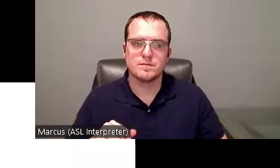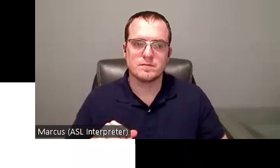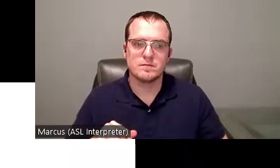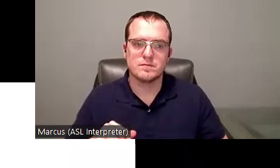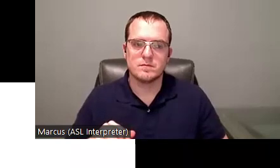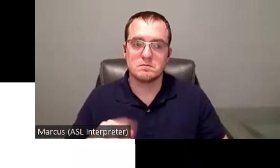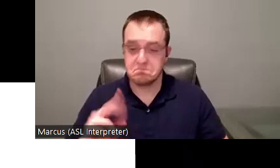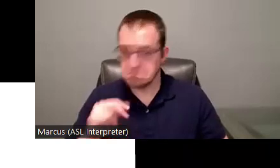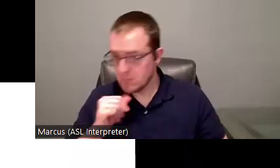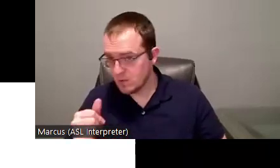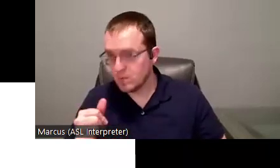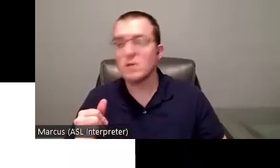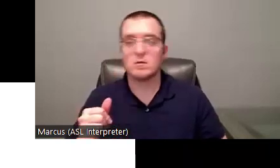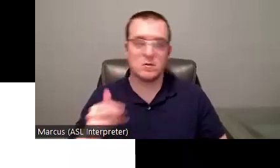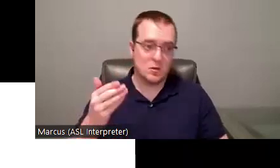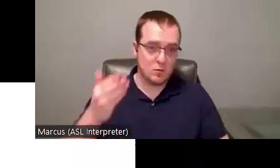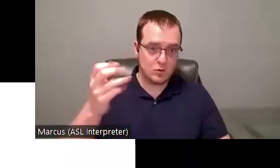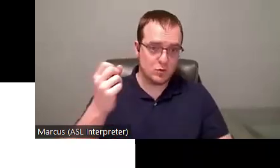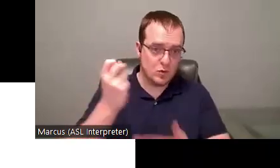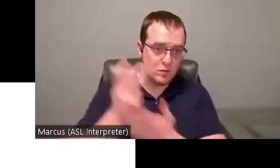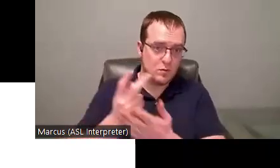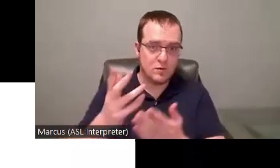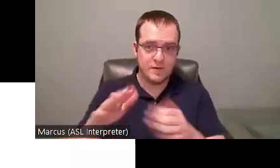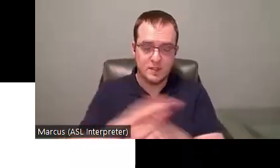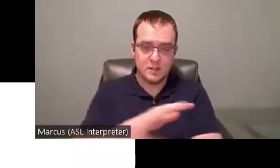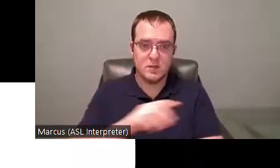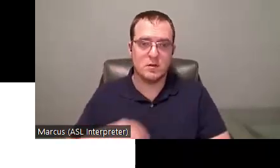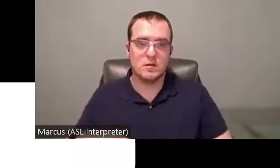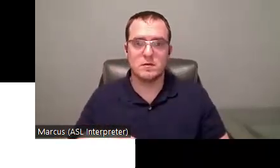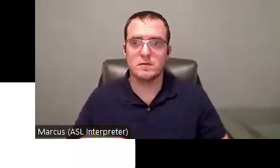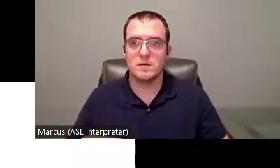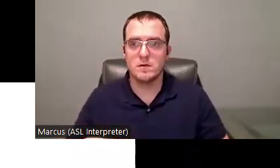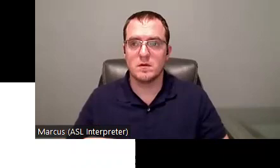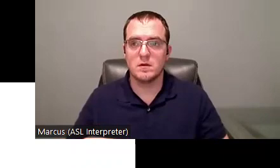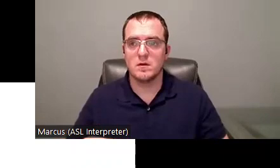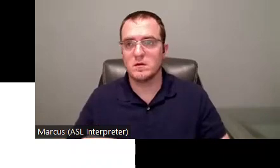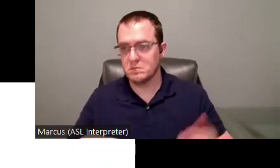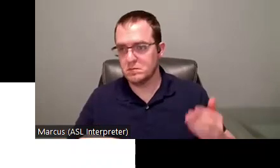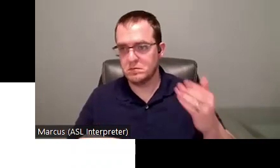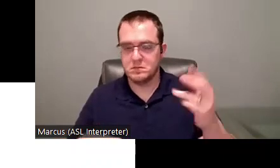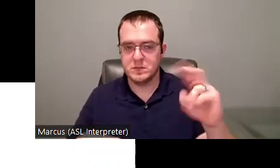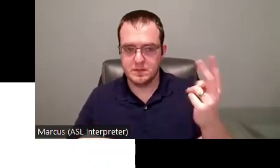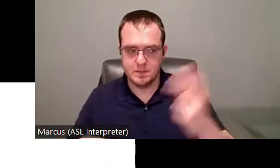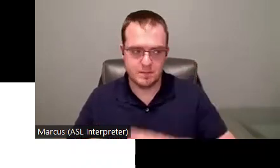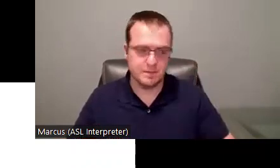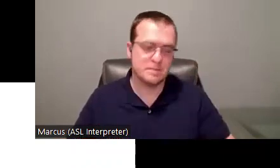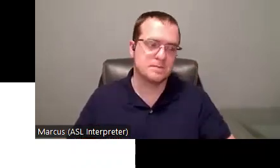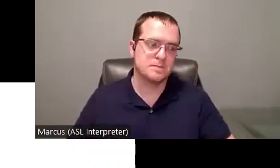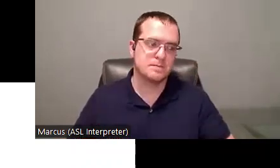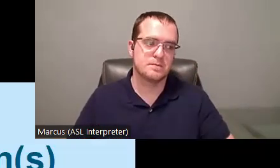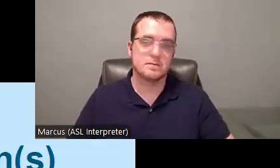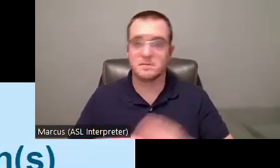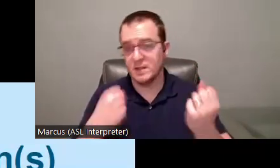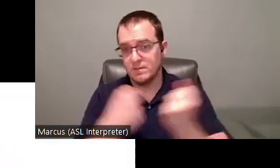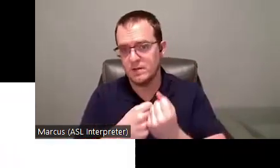If not, entertain a motion to approve in its entirety. So move. Second. All those in